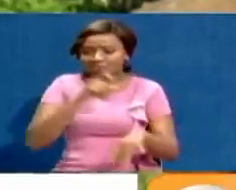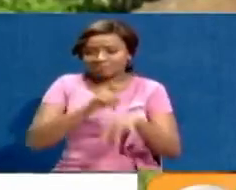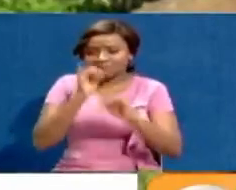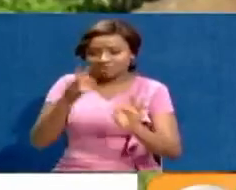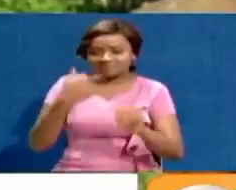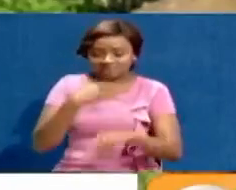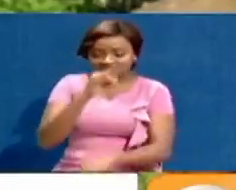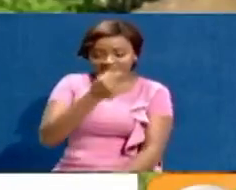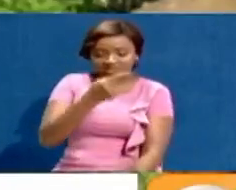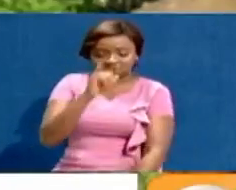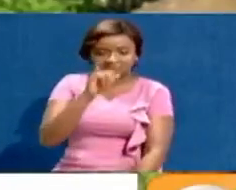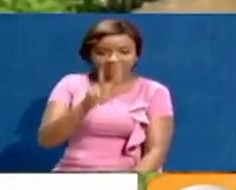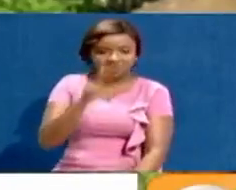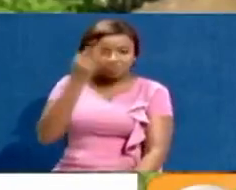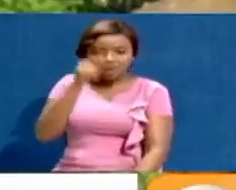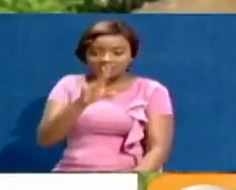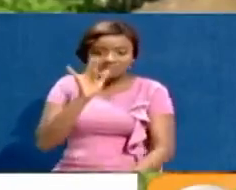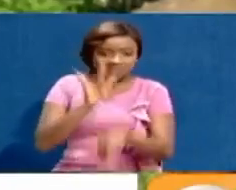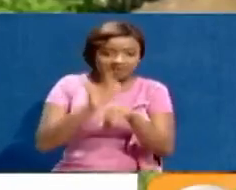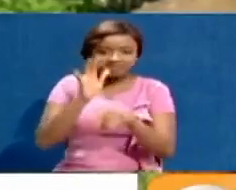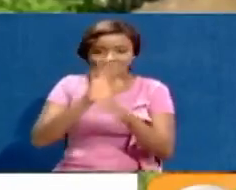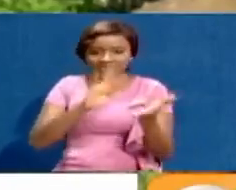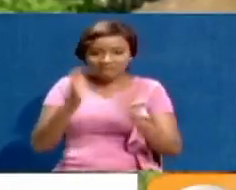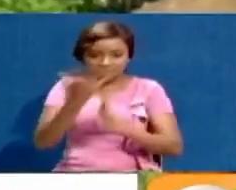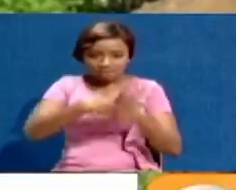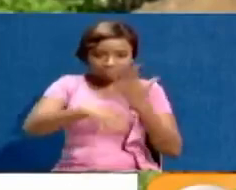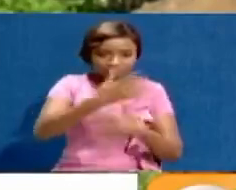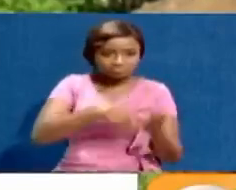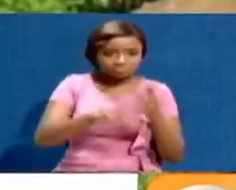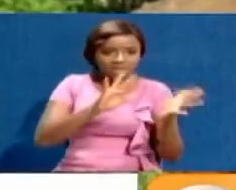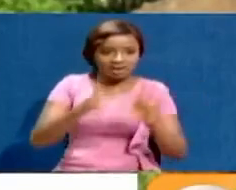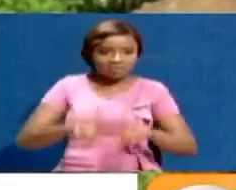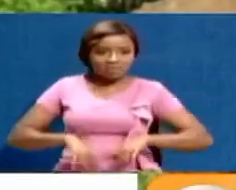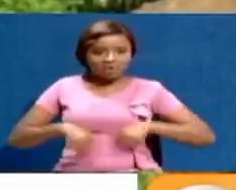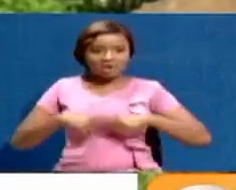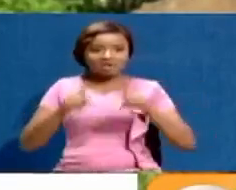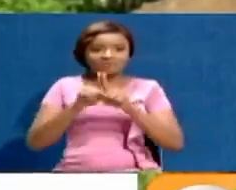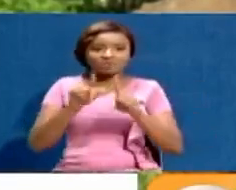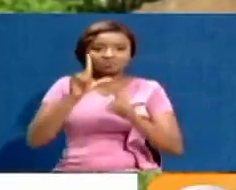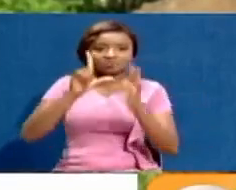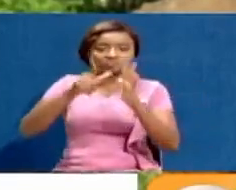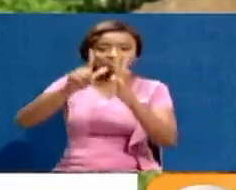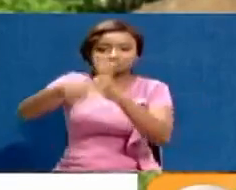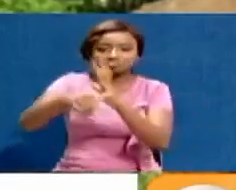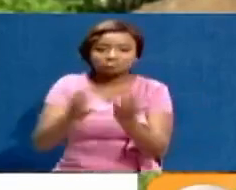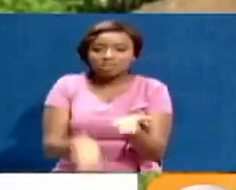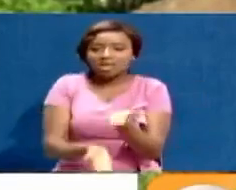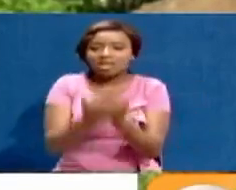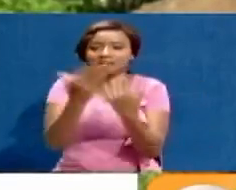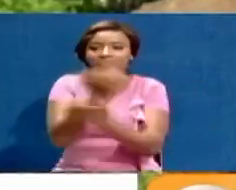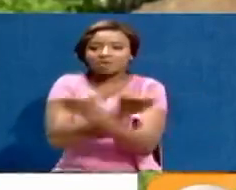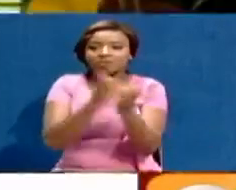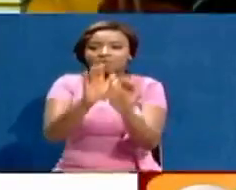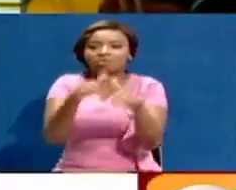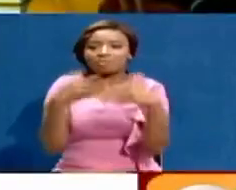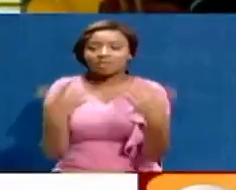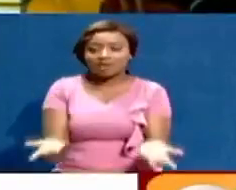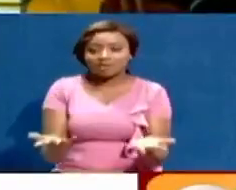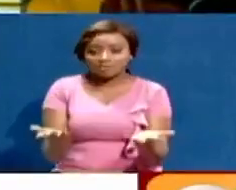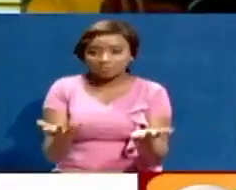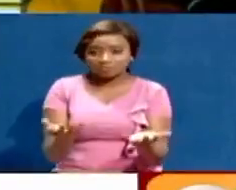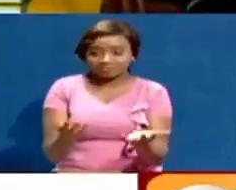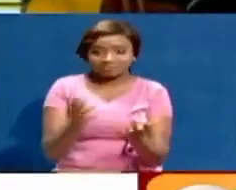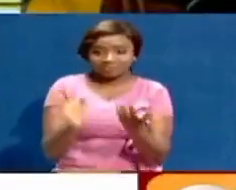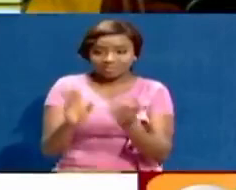has a big impact on how they live, how they socialize, and also how they will end up to contribute to the economy in the future. According